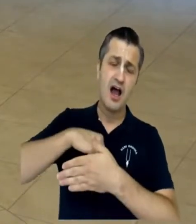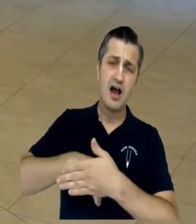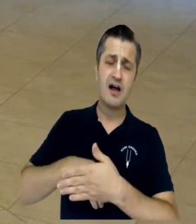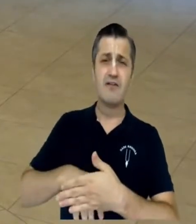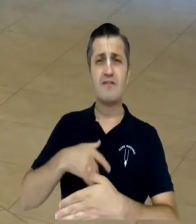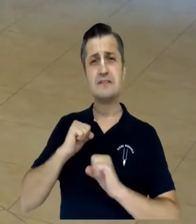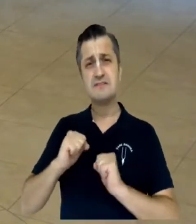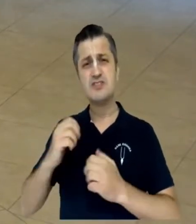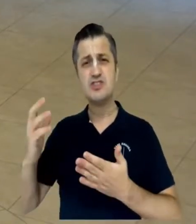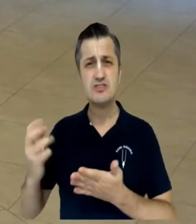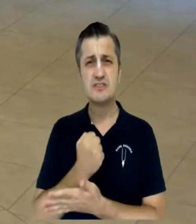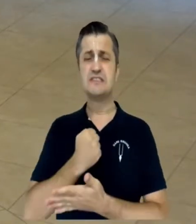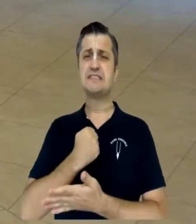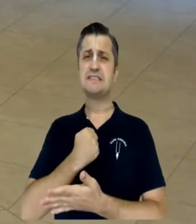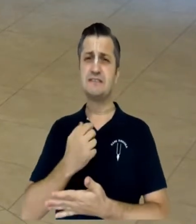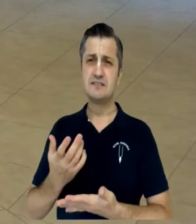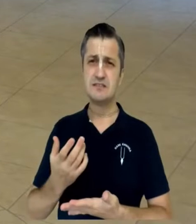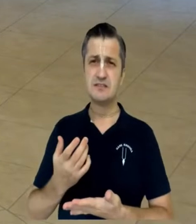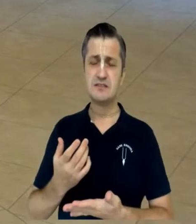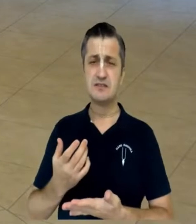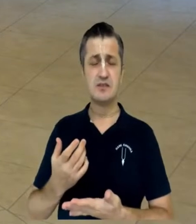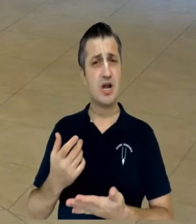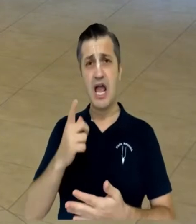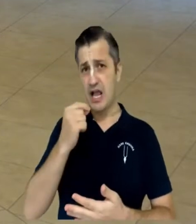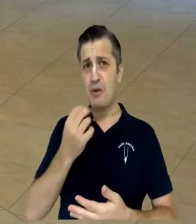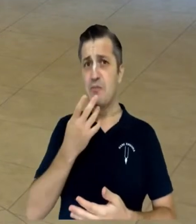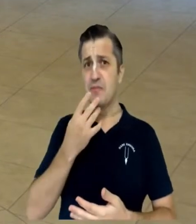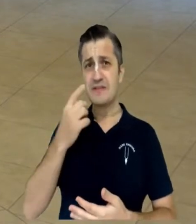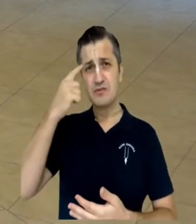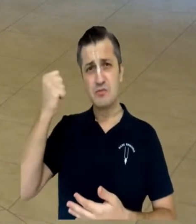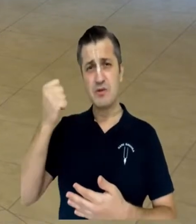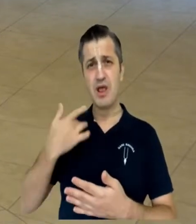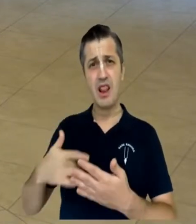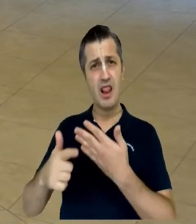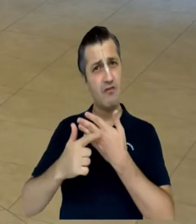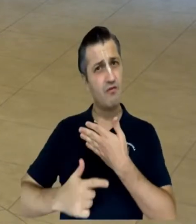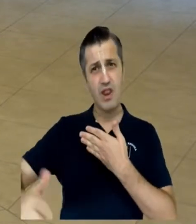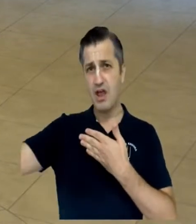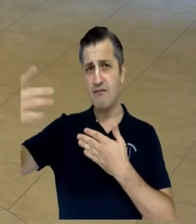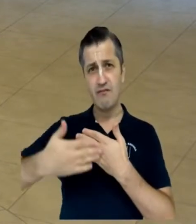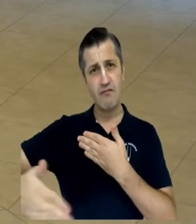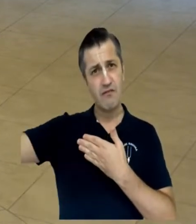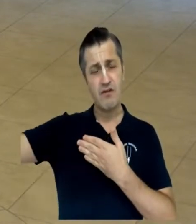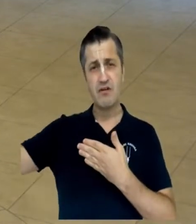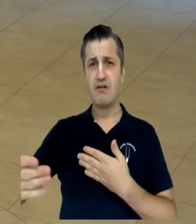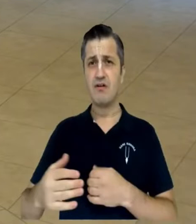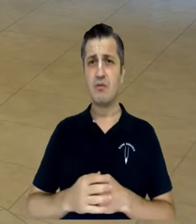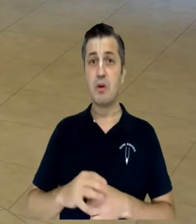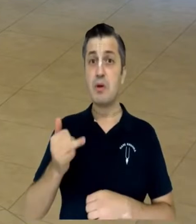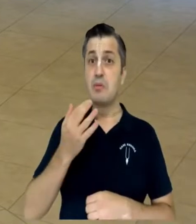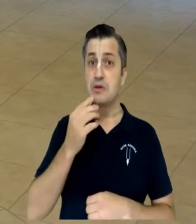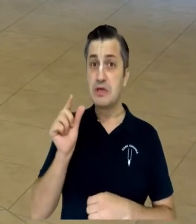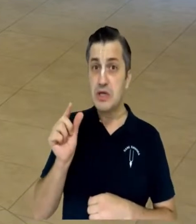can last all the way up till our end of our life. And so mistakes can be something very small, but also something very